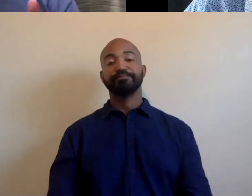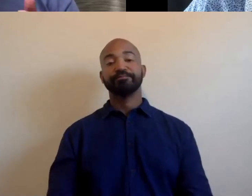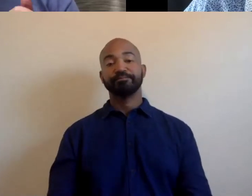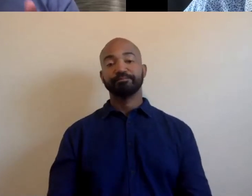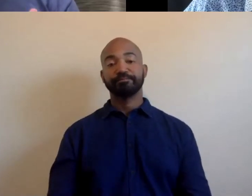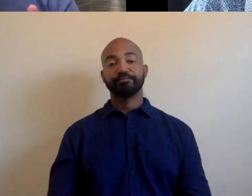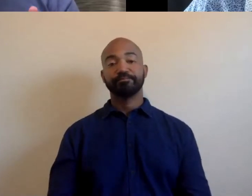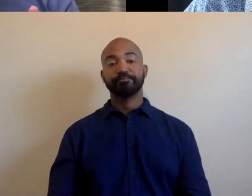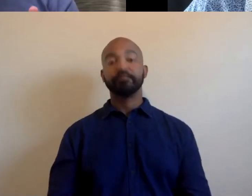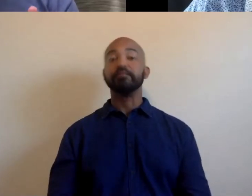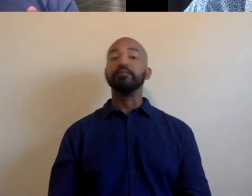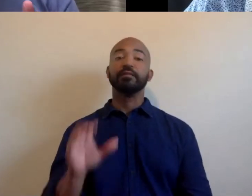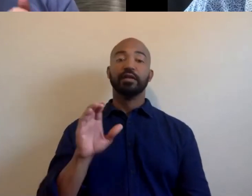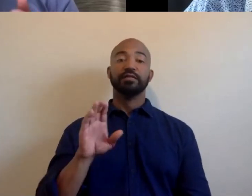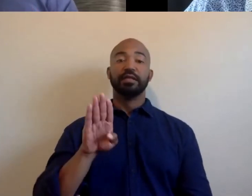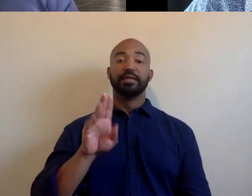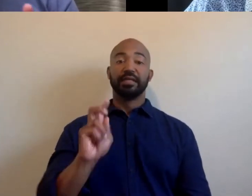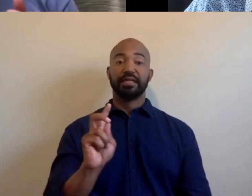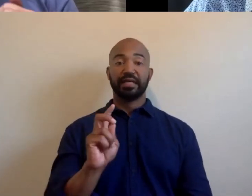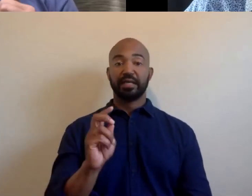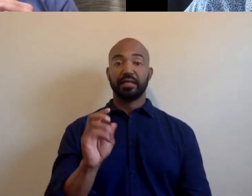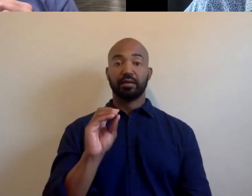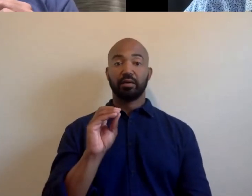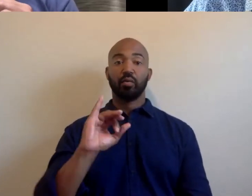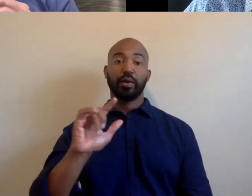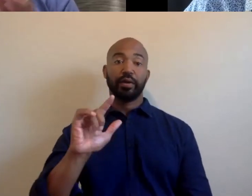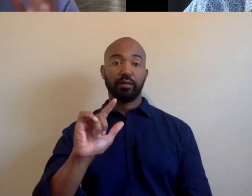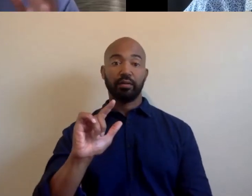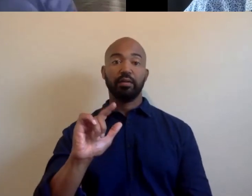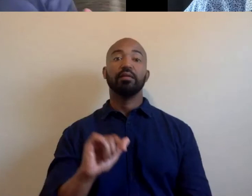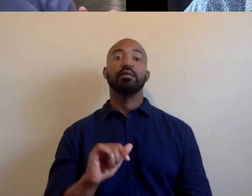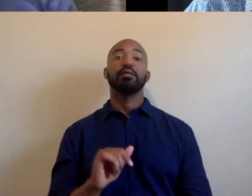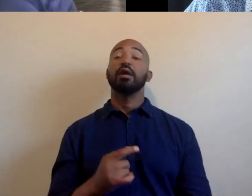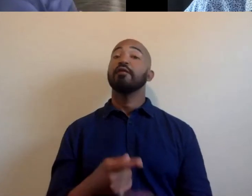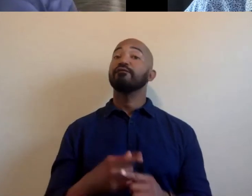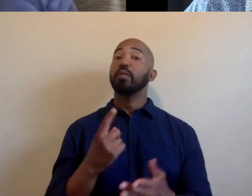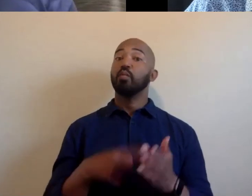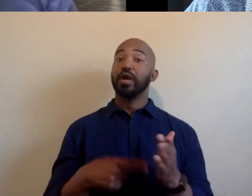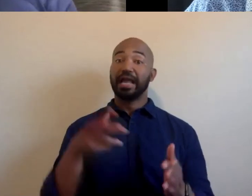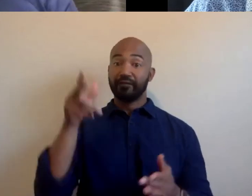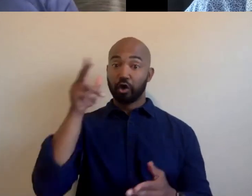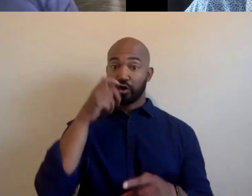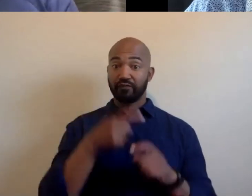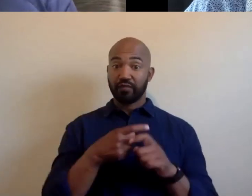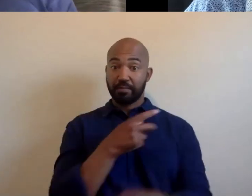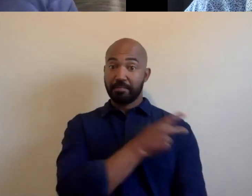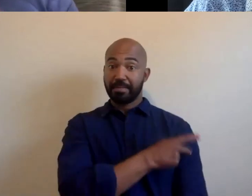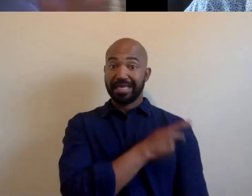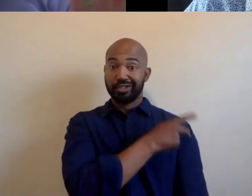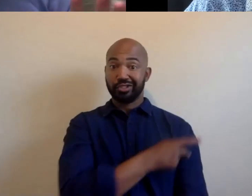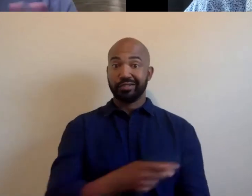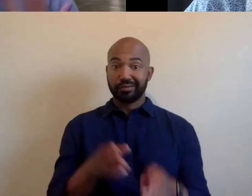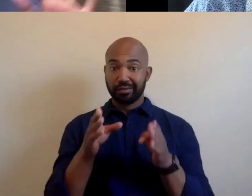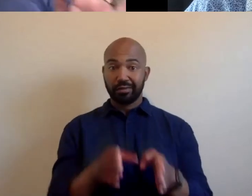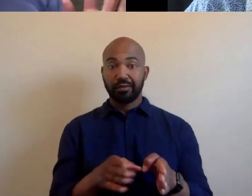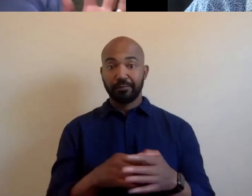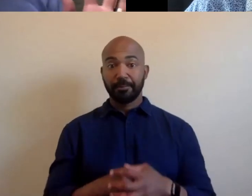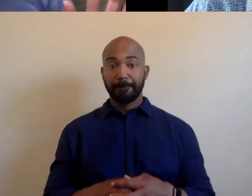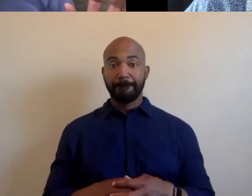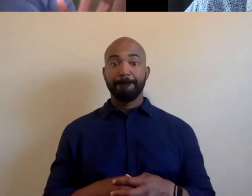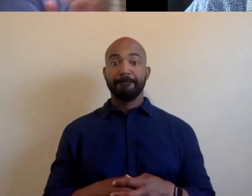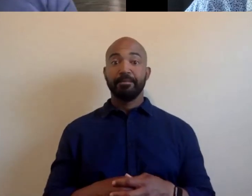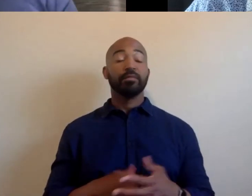that CBD oil has, from what I've heard from patients, and really my party line has to be like, I